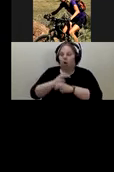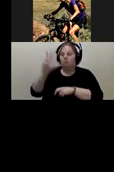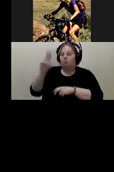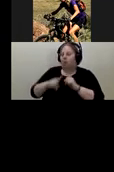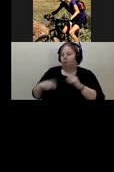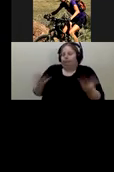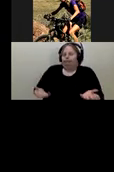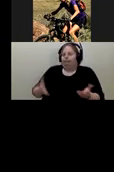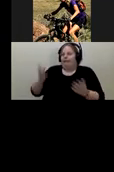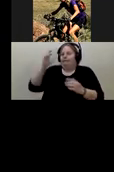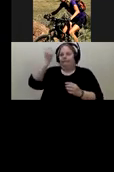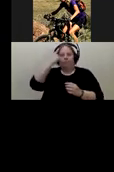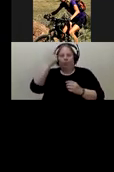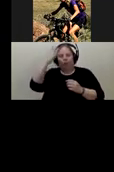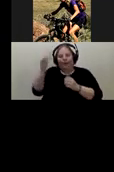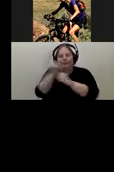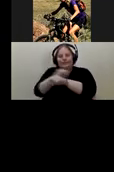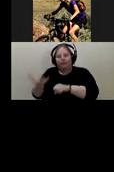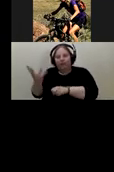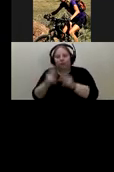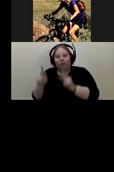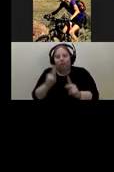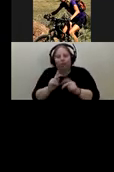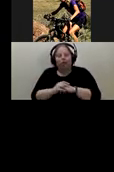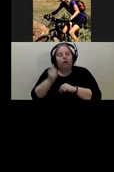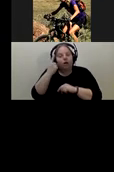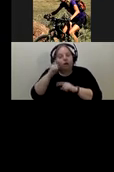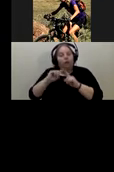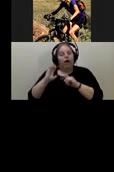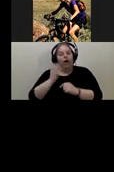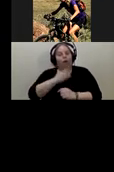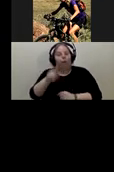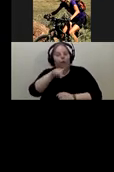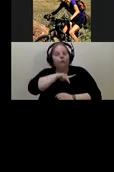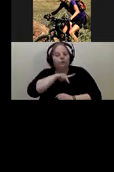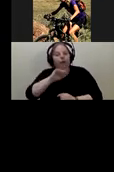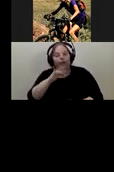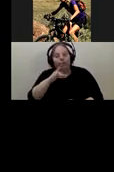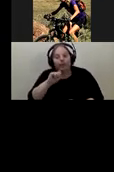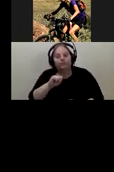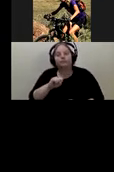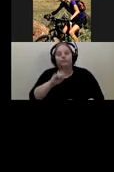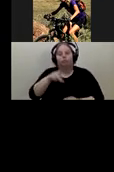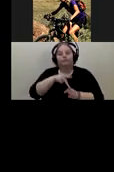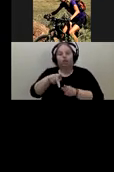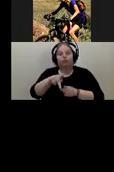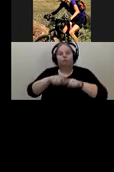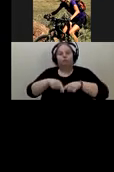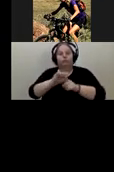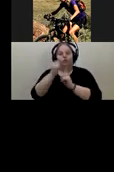no-brainer because we're saving five people. But our personal ethics and our professional ethics are situational.